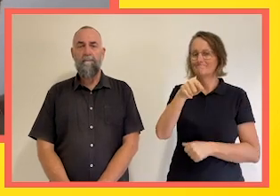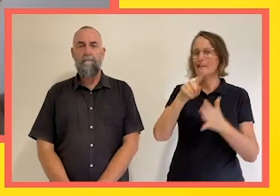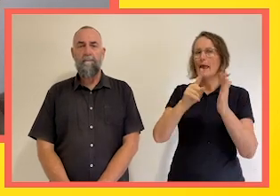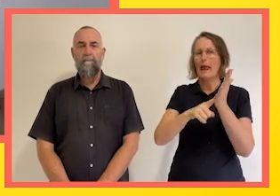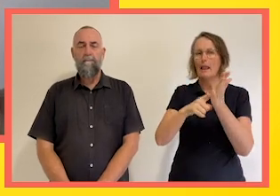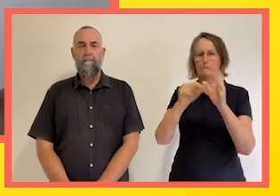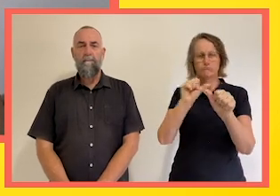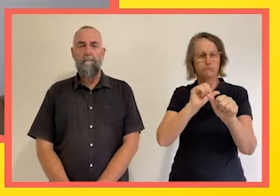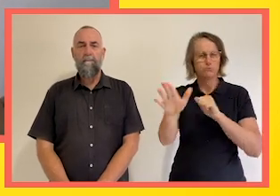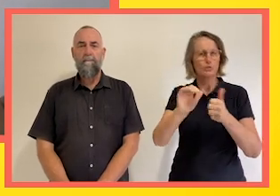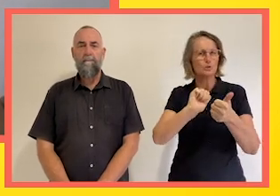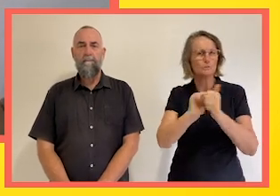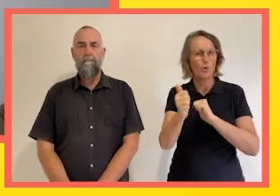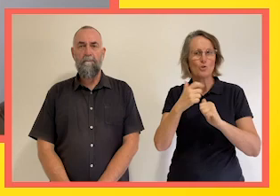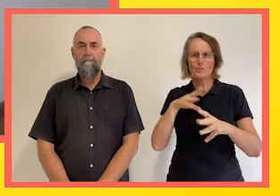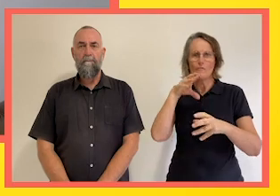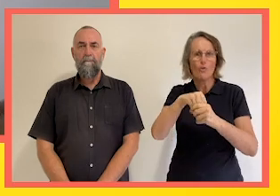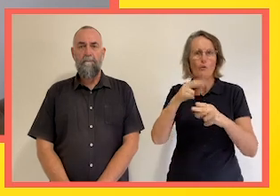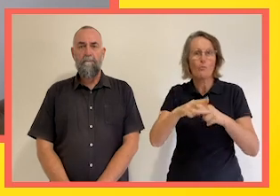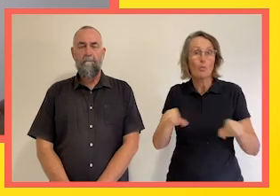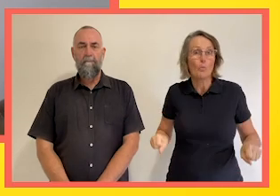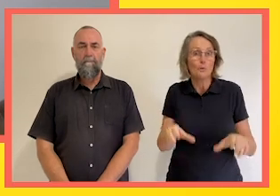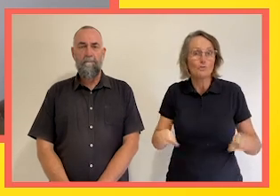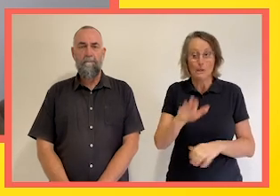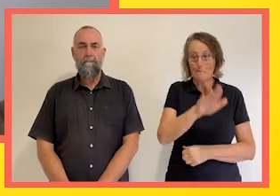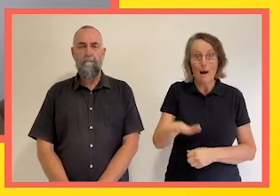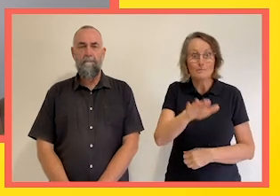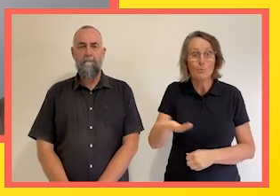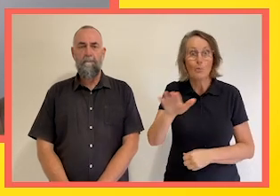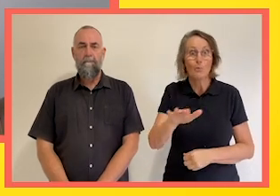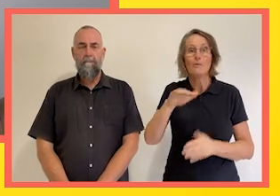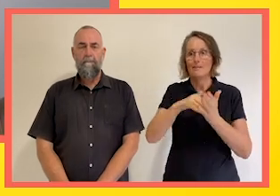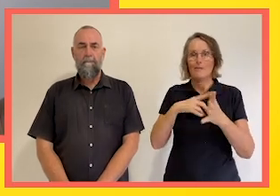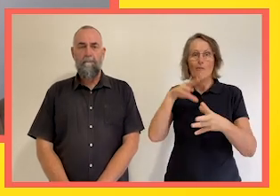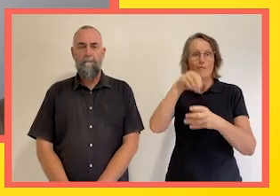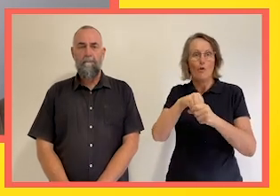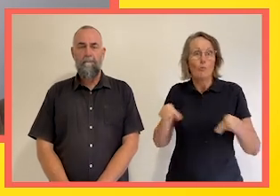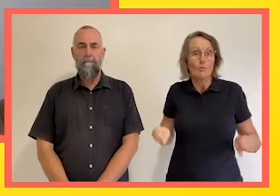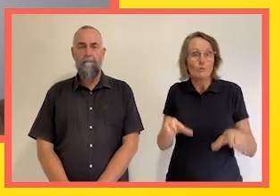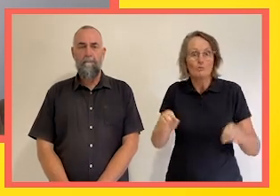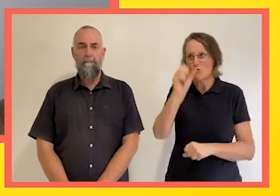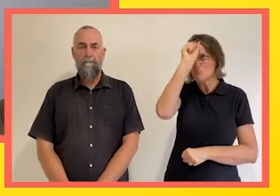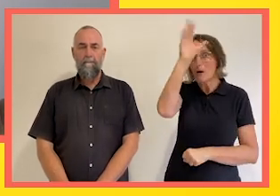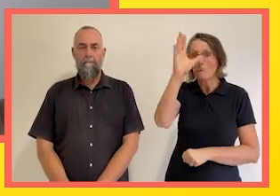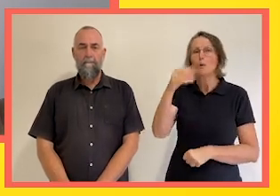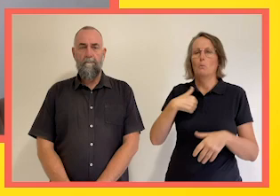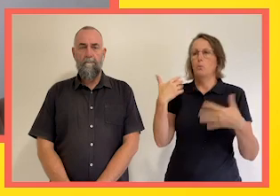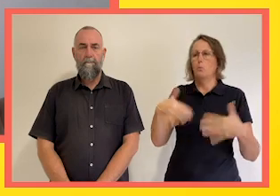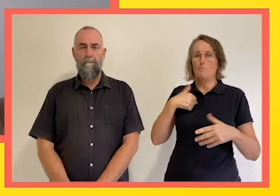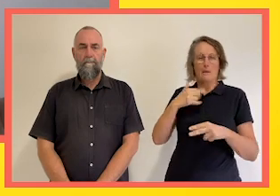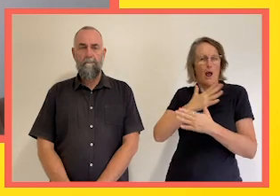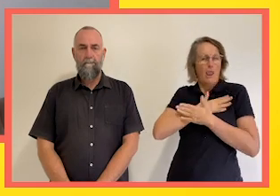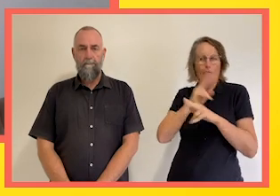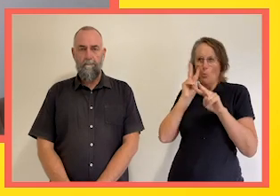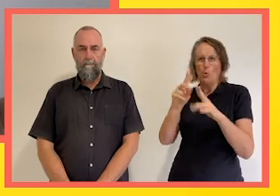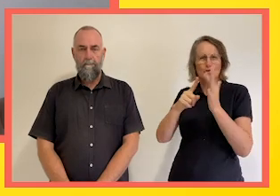phenomenal athlete, has been to the Paralympics in the wheelchair basketball and is now also competing in the wheelchair rugby. So I